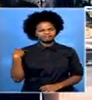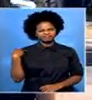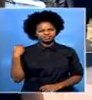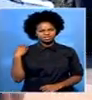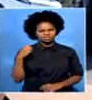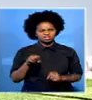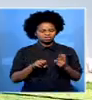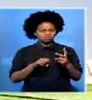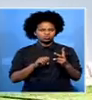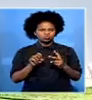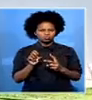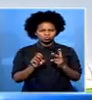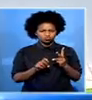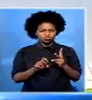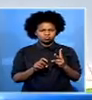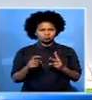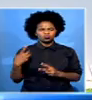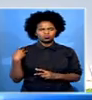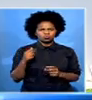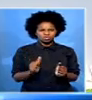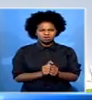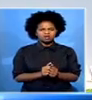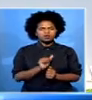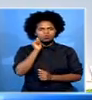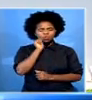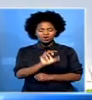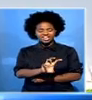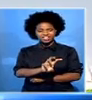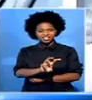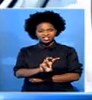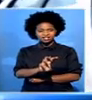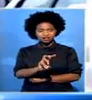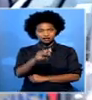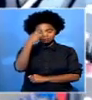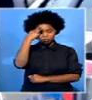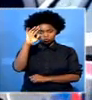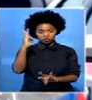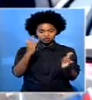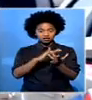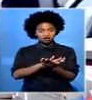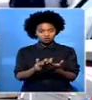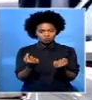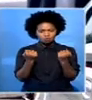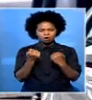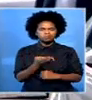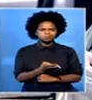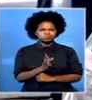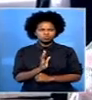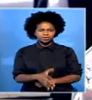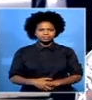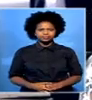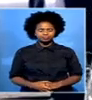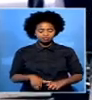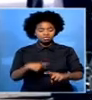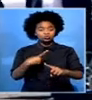his two bodyguards will be held in the Pretoria City Hall on Thursday. King Zwelonke Sigcau of the